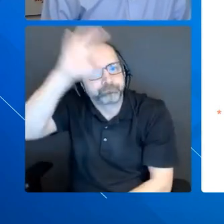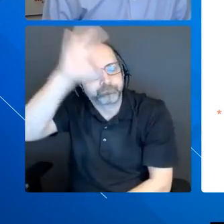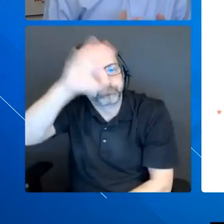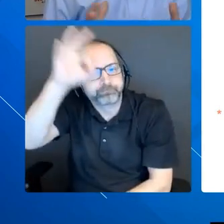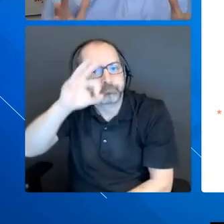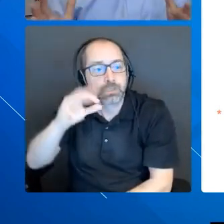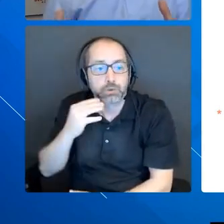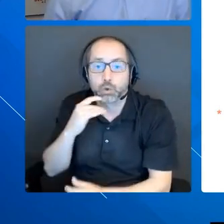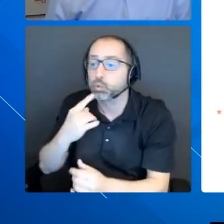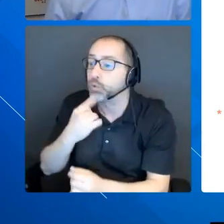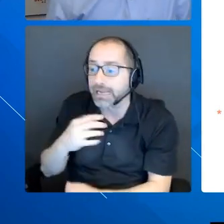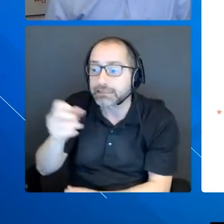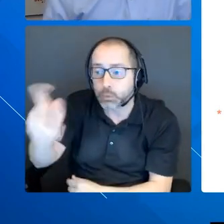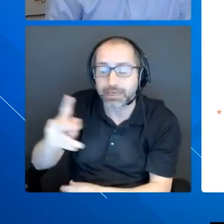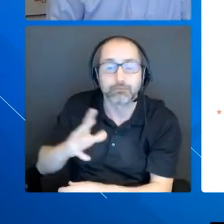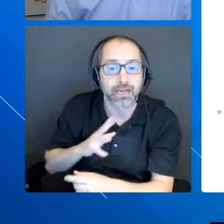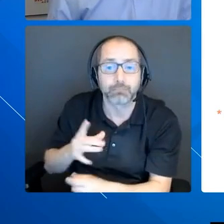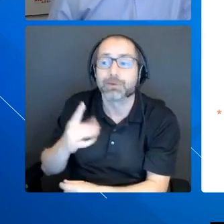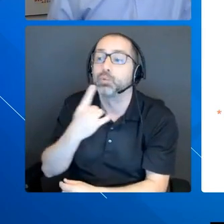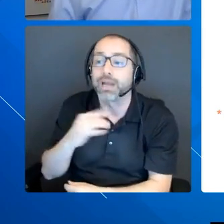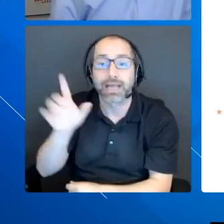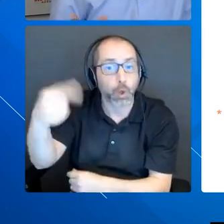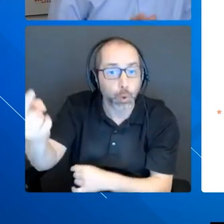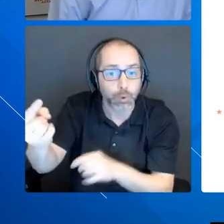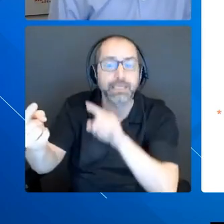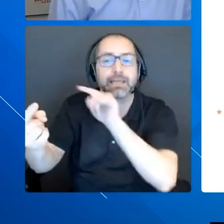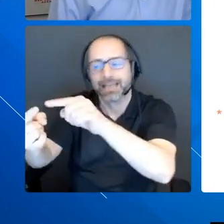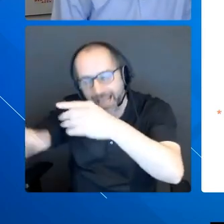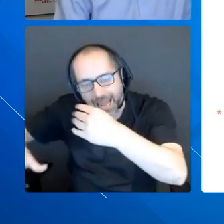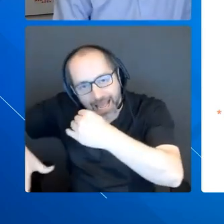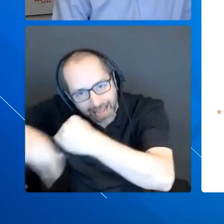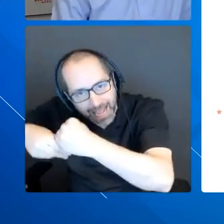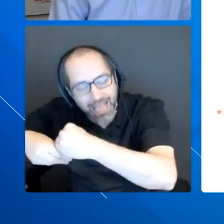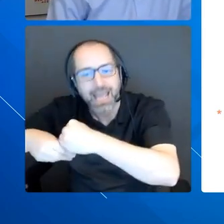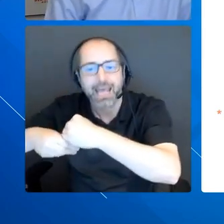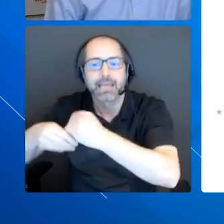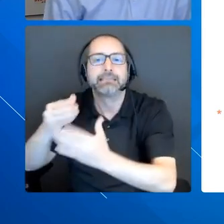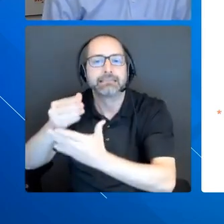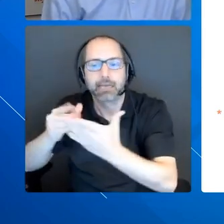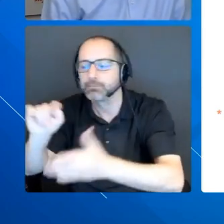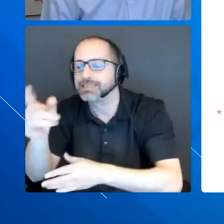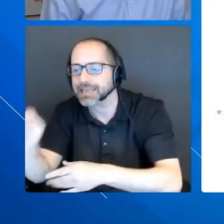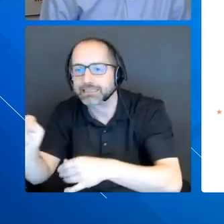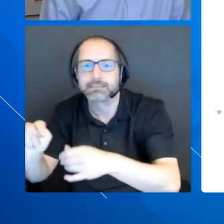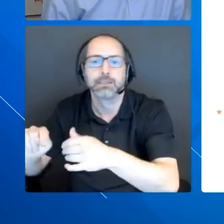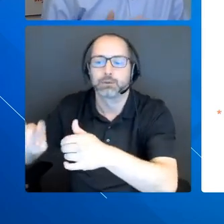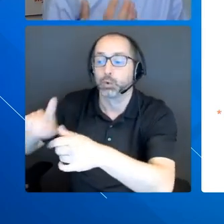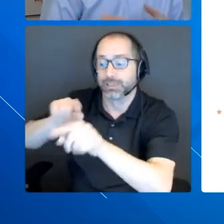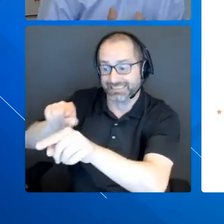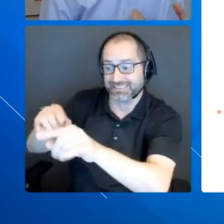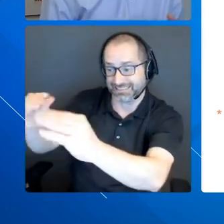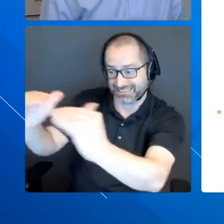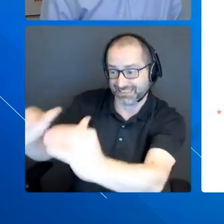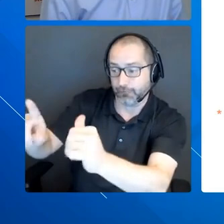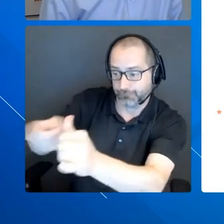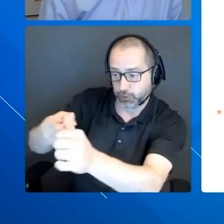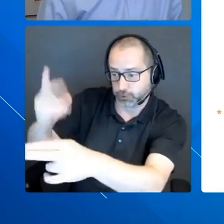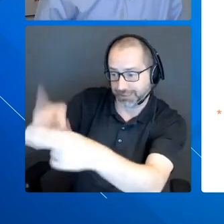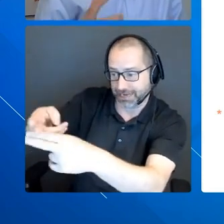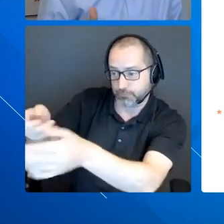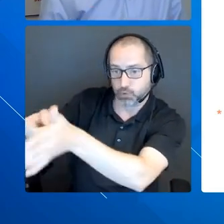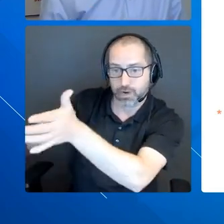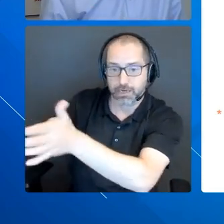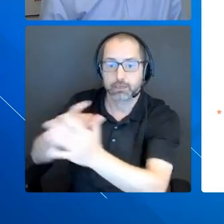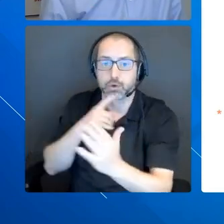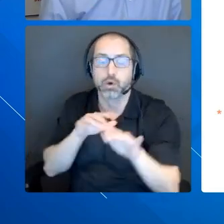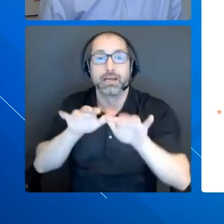okay, but instead of just doing red, also add some text. In this case, we put first name is required. So that way I go through this